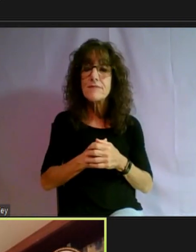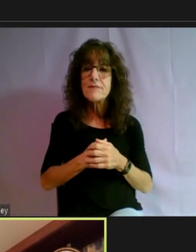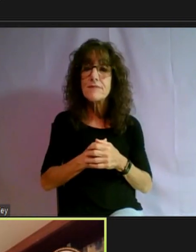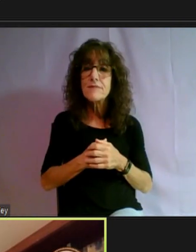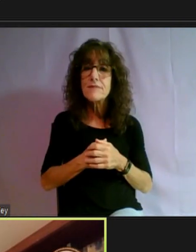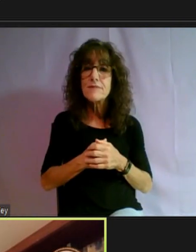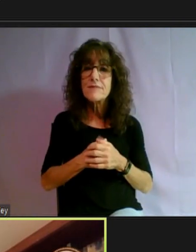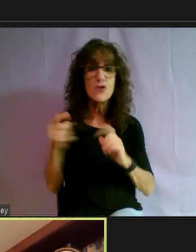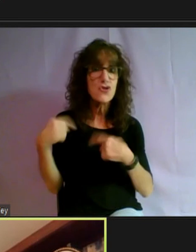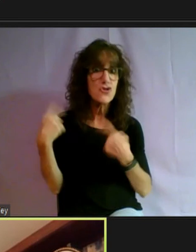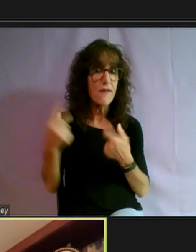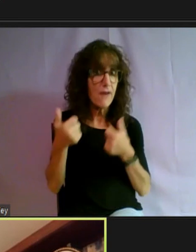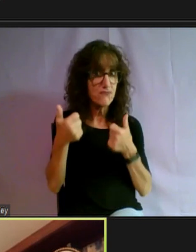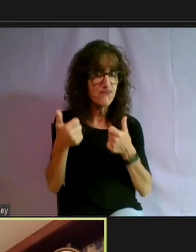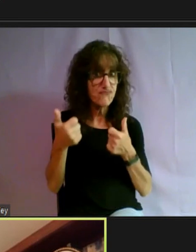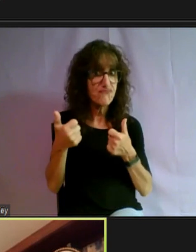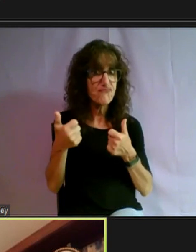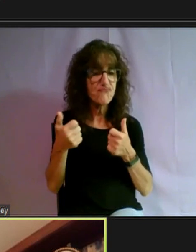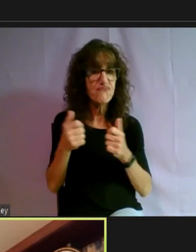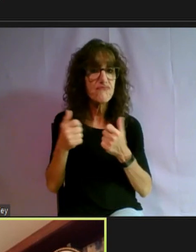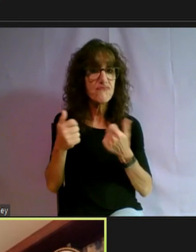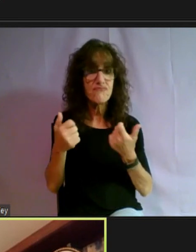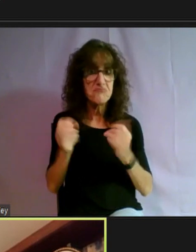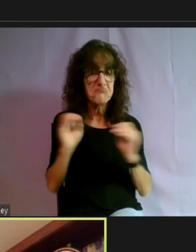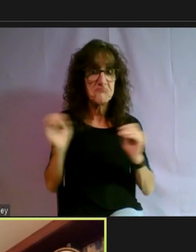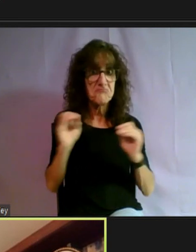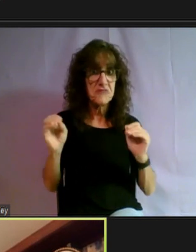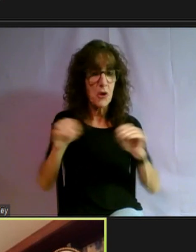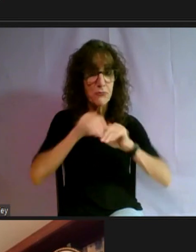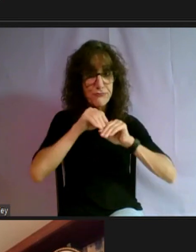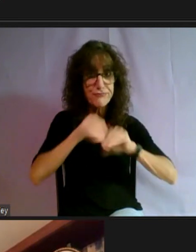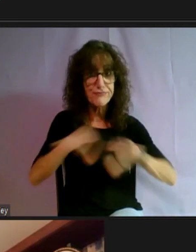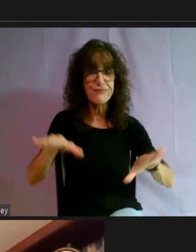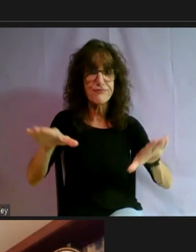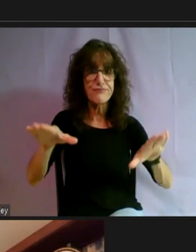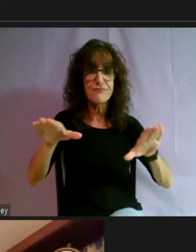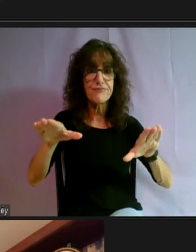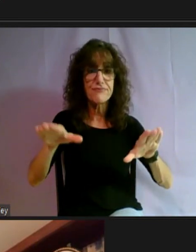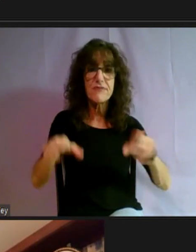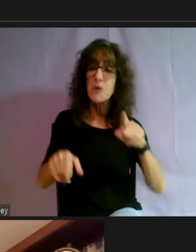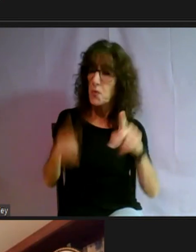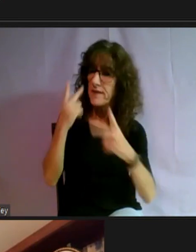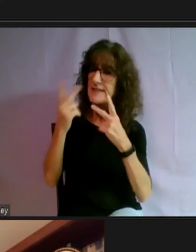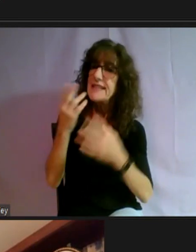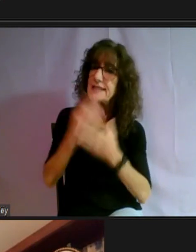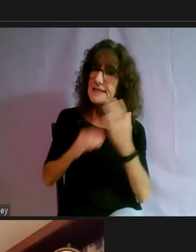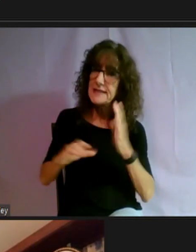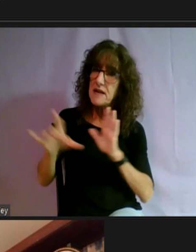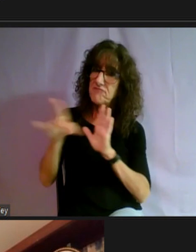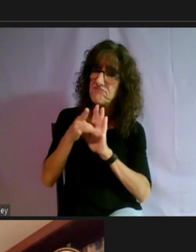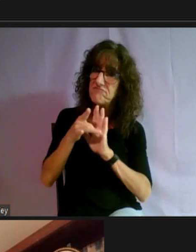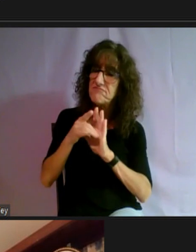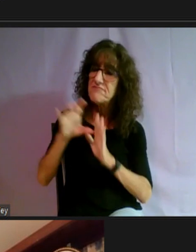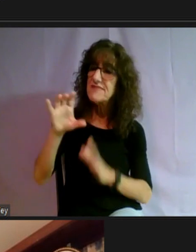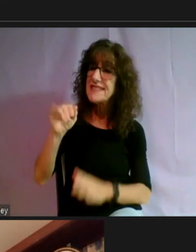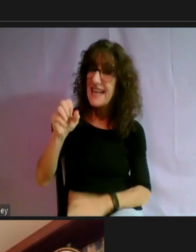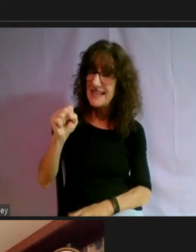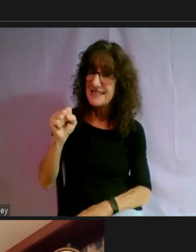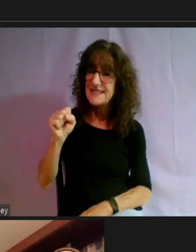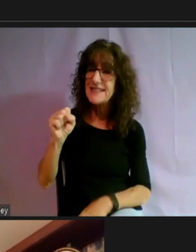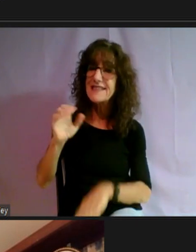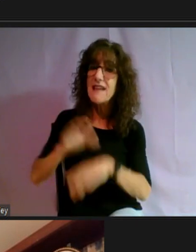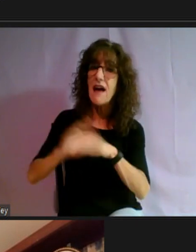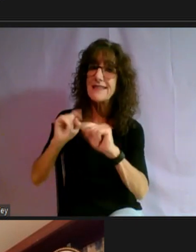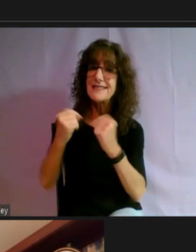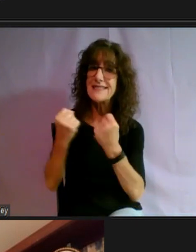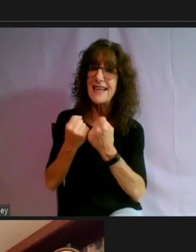So far so good on the sports front, right? We haven't had any outbreaks. We're doing okay. We've seen some cases on sports teams, but we haven't had an